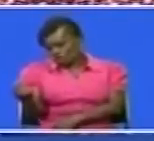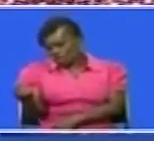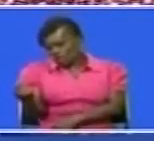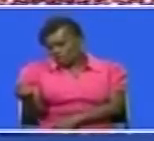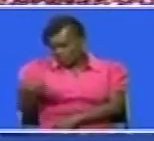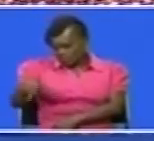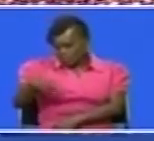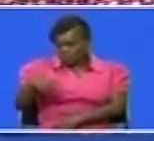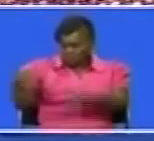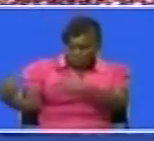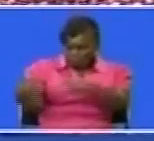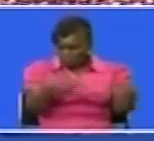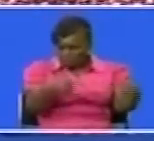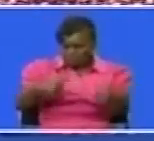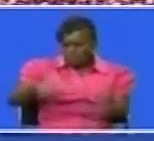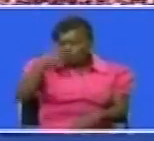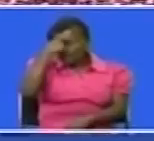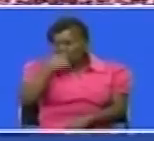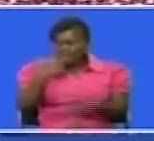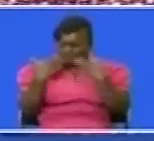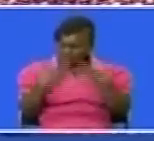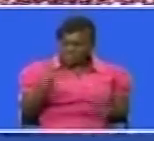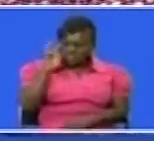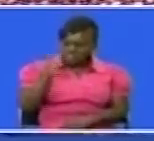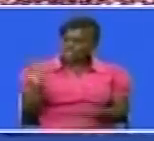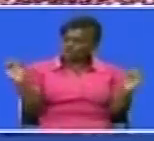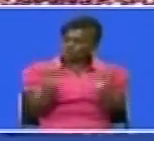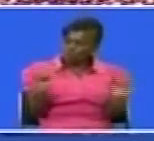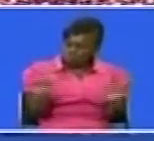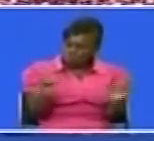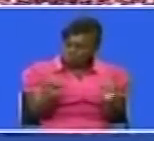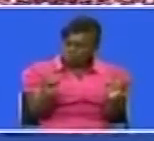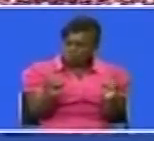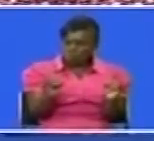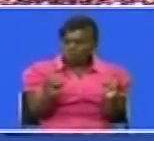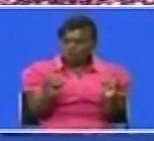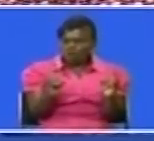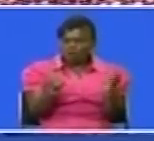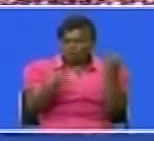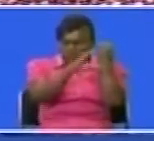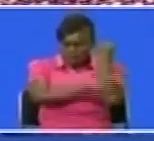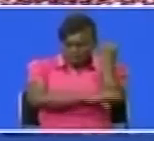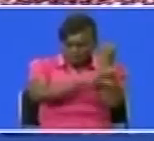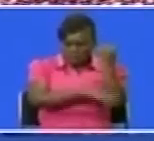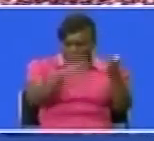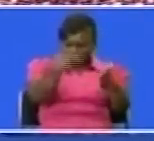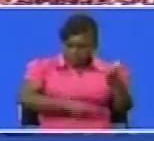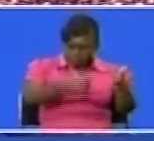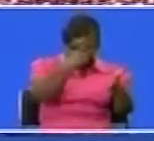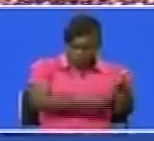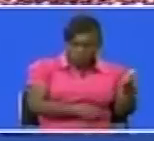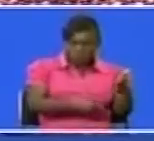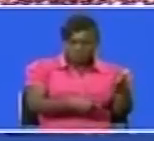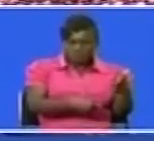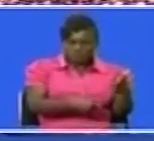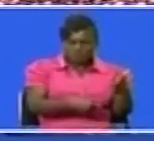fight for, because we are blind. We are blinded from seeing that the fact of state capture is not state capture by tribes. It is state capture